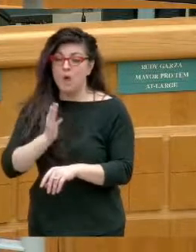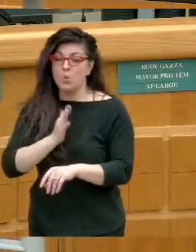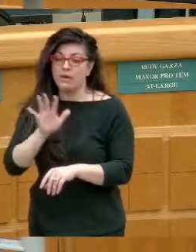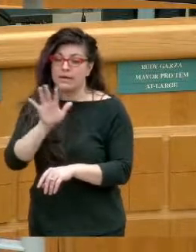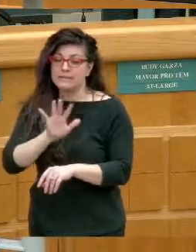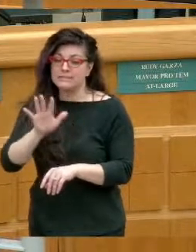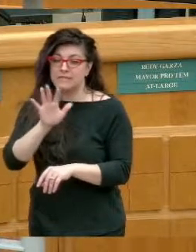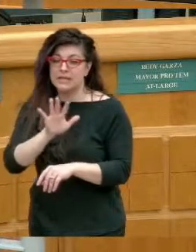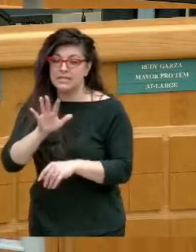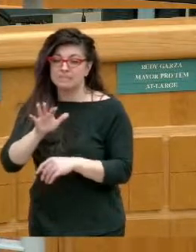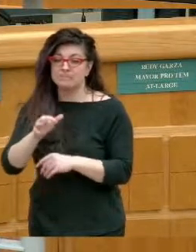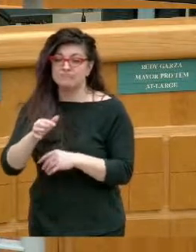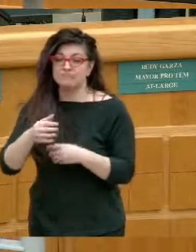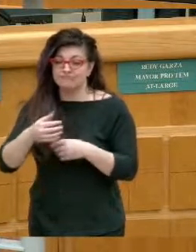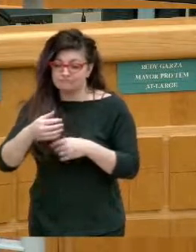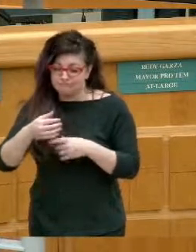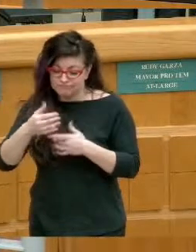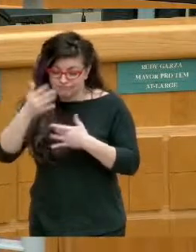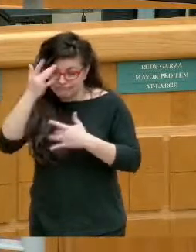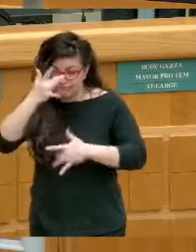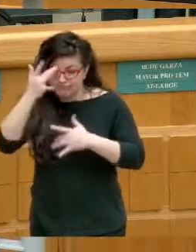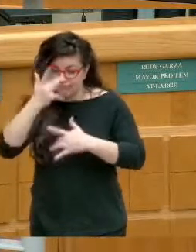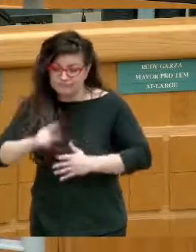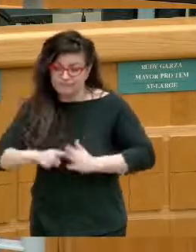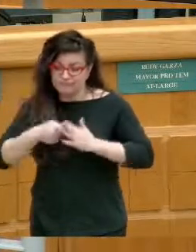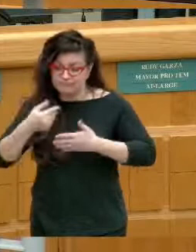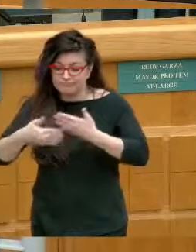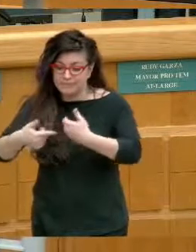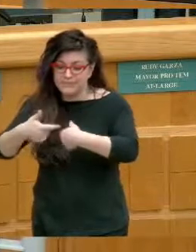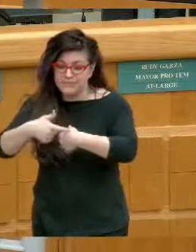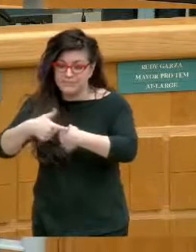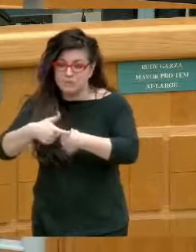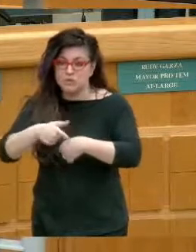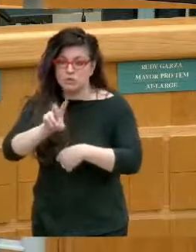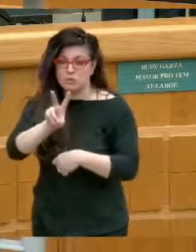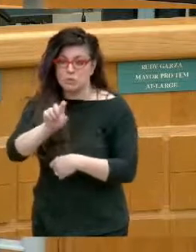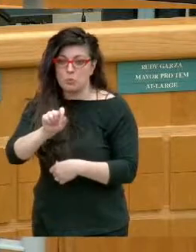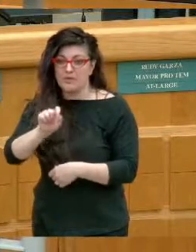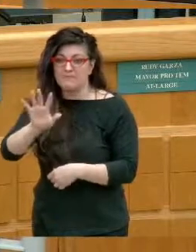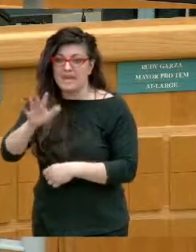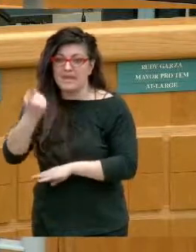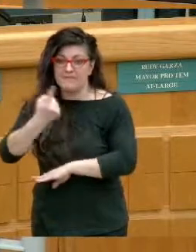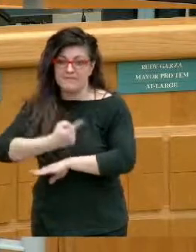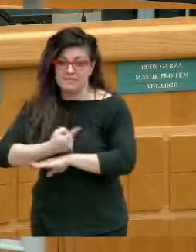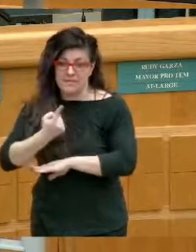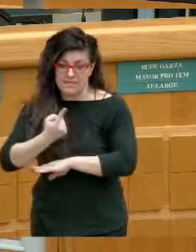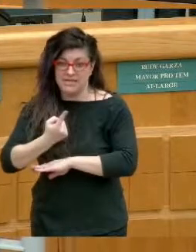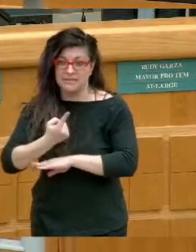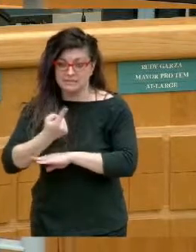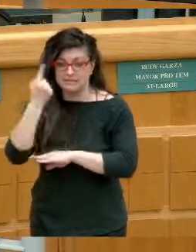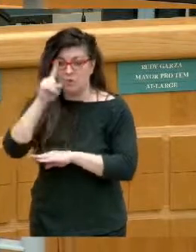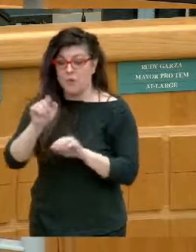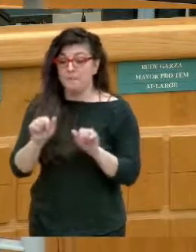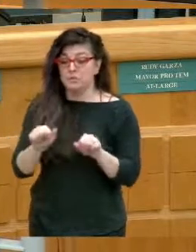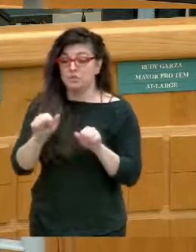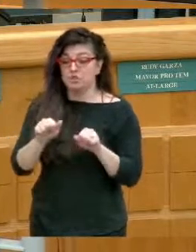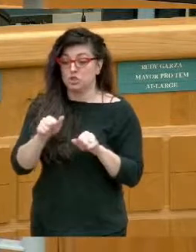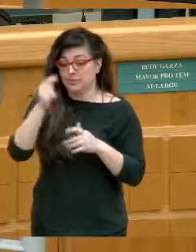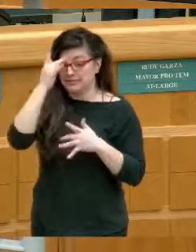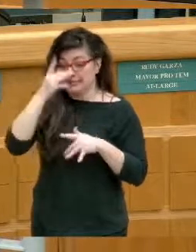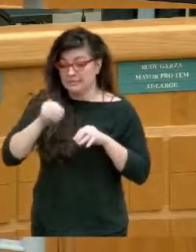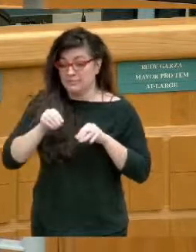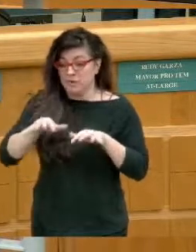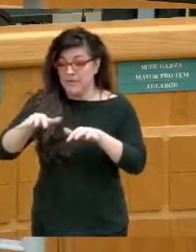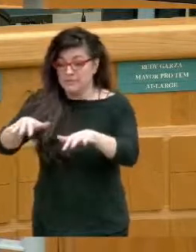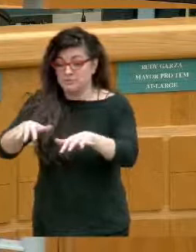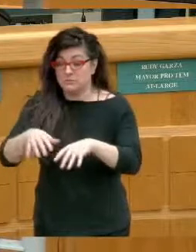model is 7.5 days based upon 2 different estimates from the literature. So 2.5 days of potential spread, and